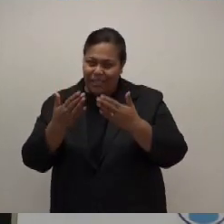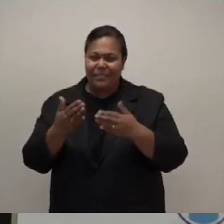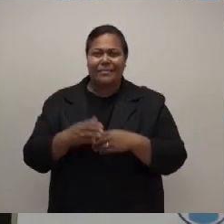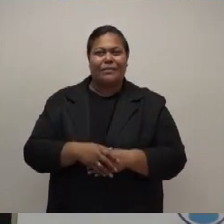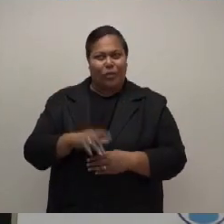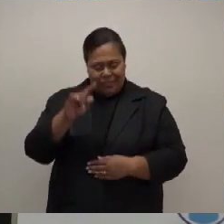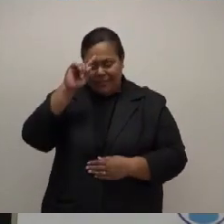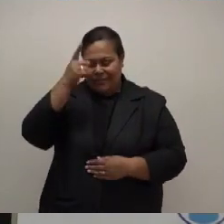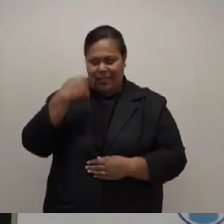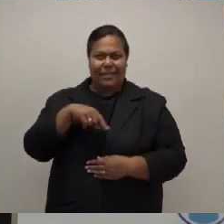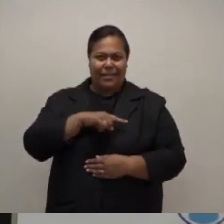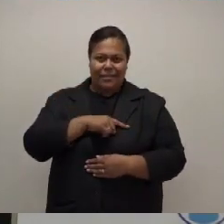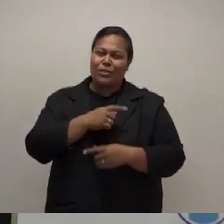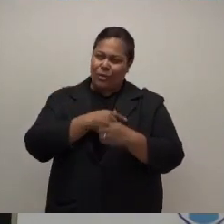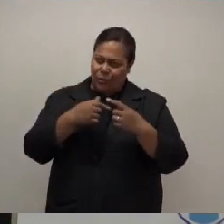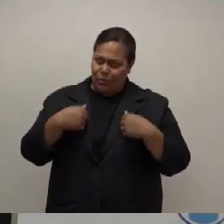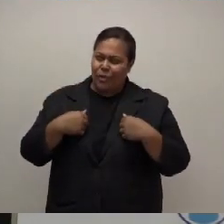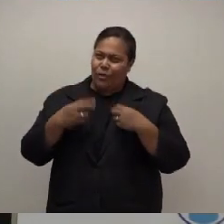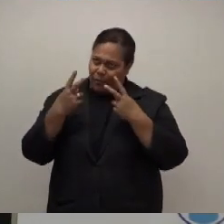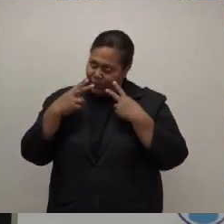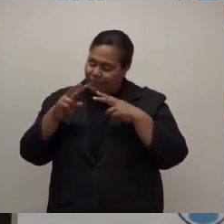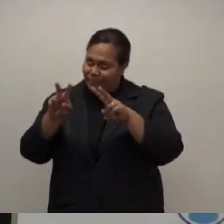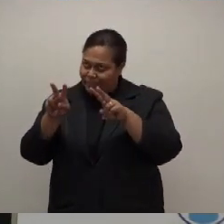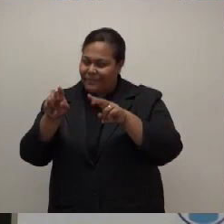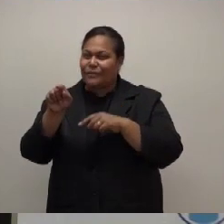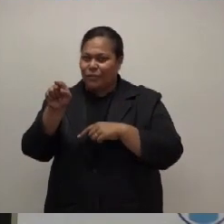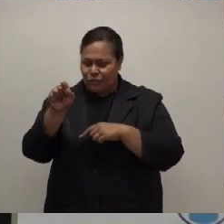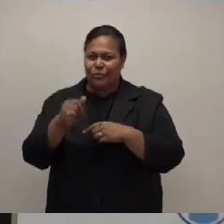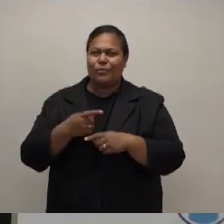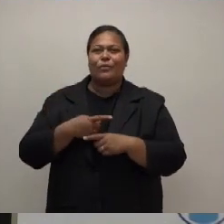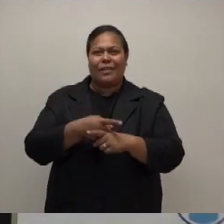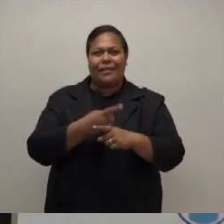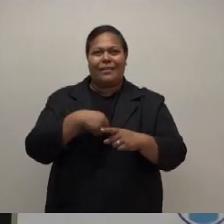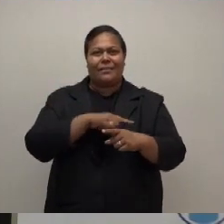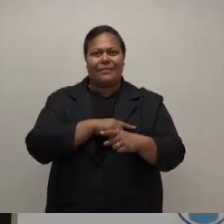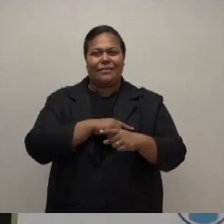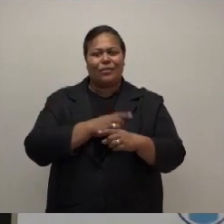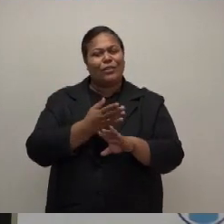to you for continued guidance as we adjust to the new normal.